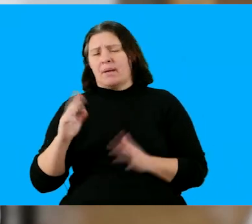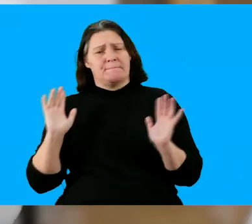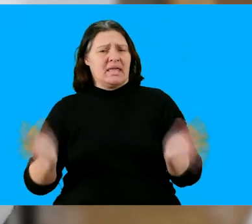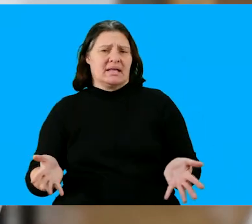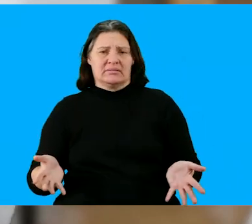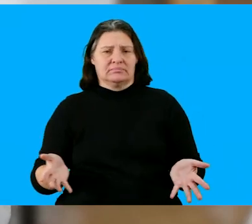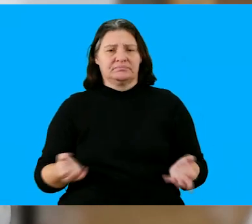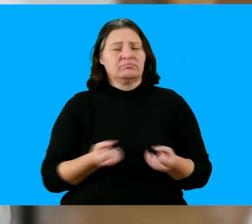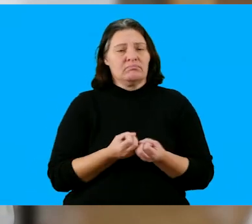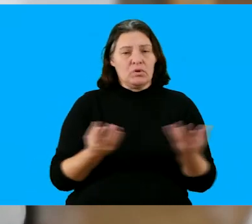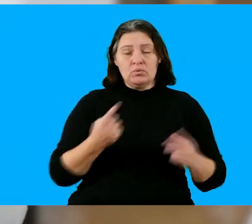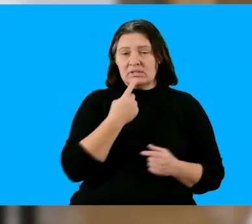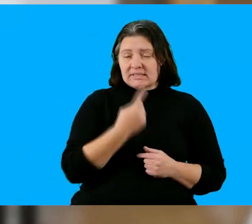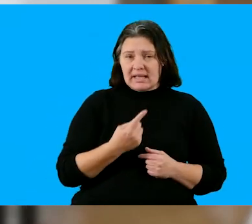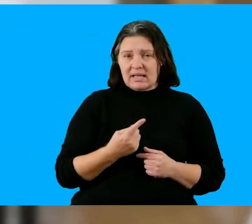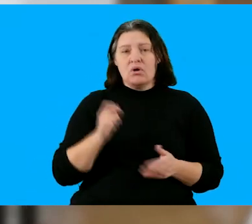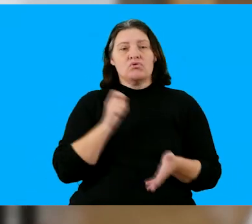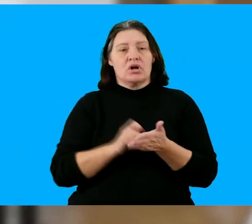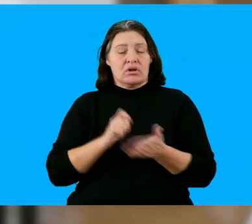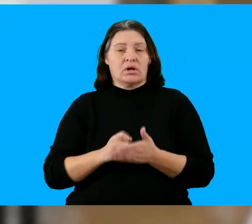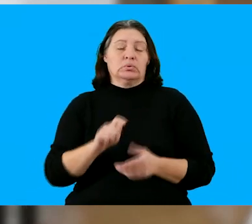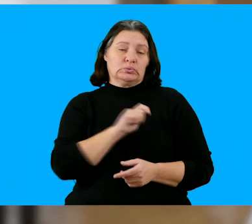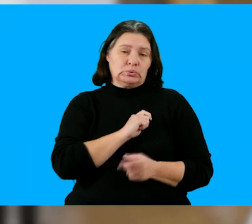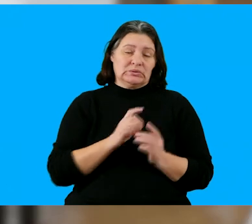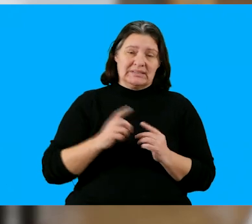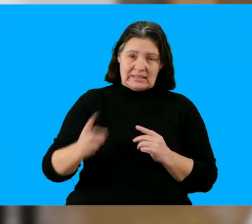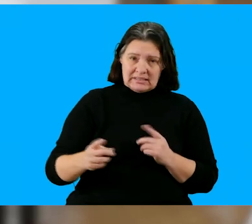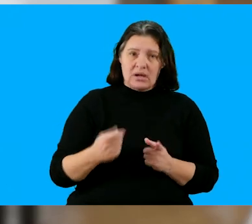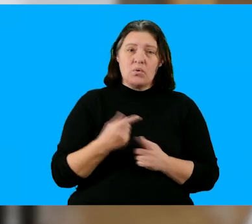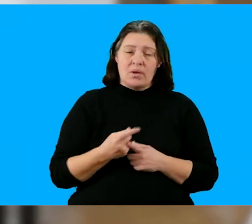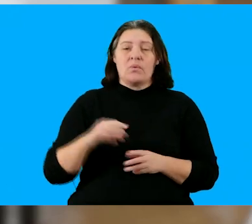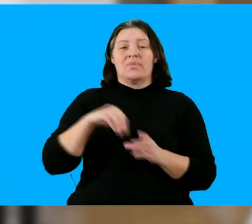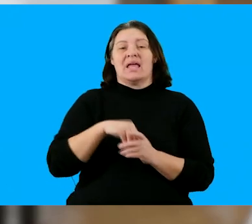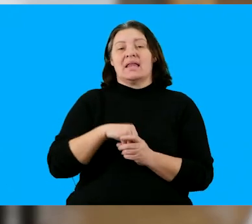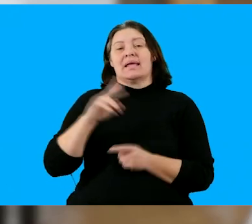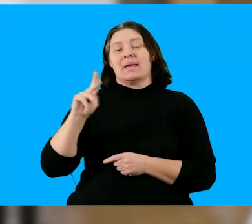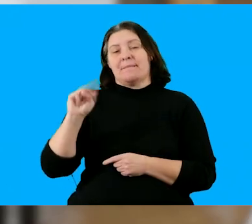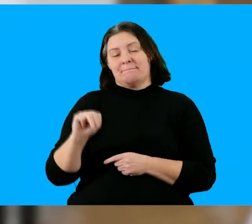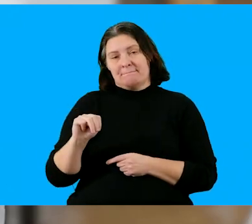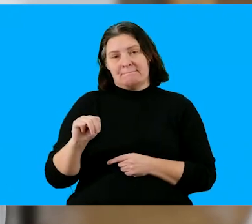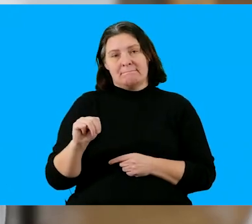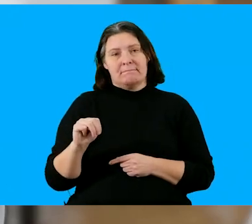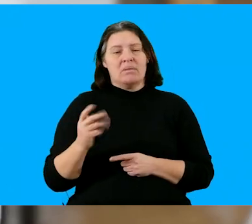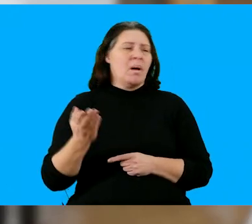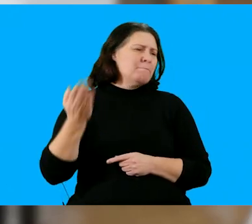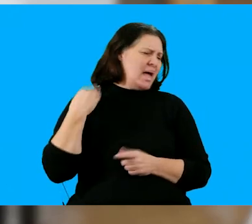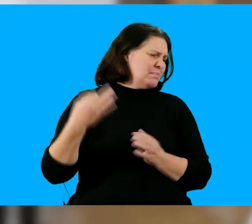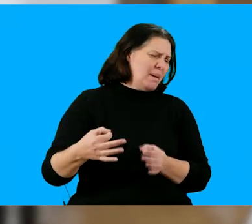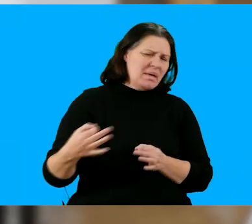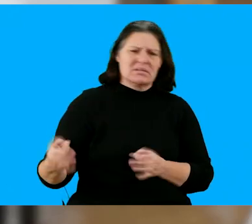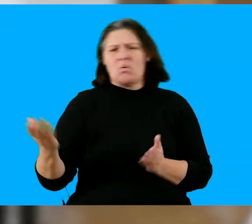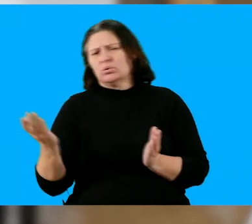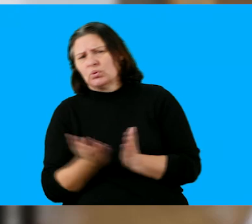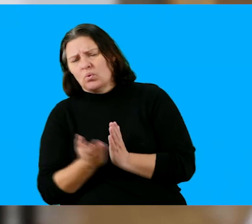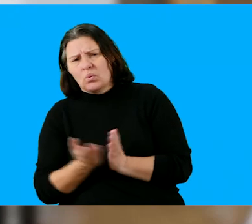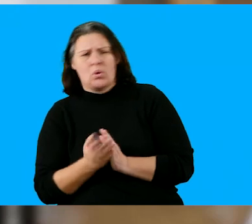centimeters. And most of the time when we say write down the actual distance, we refer to it in kilometers. You can check all past papers, you can check whether